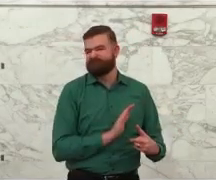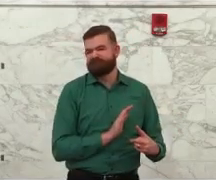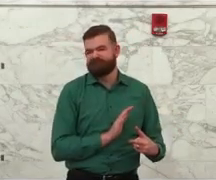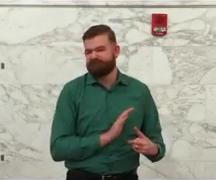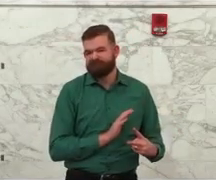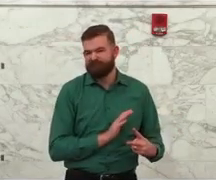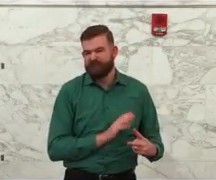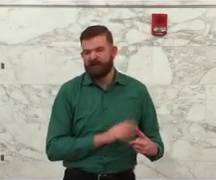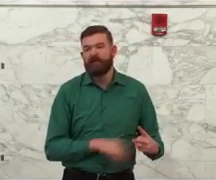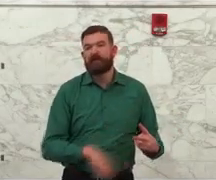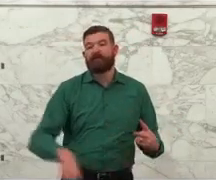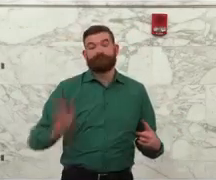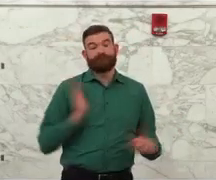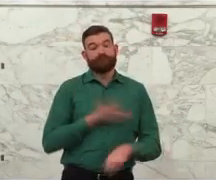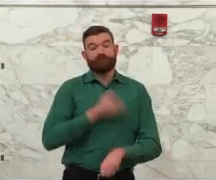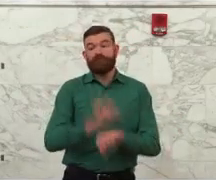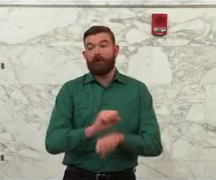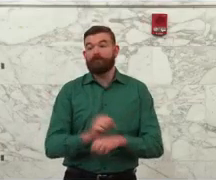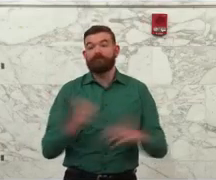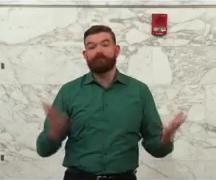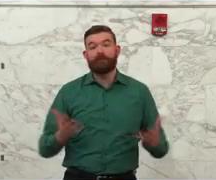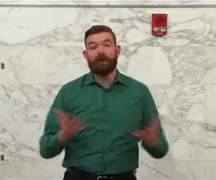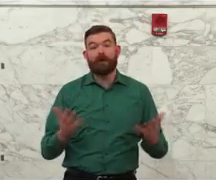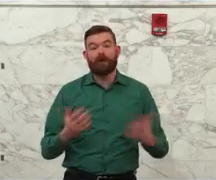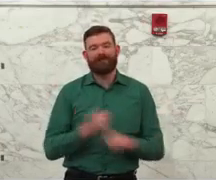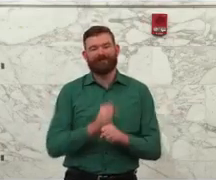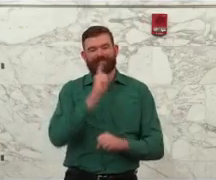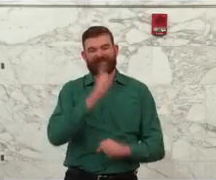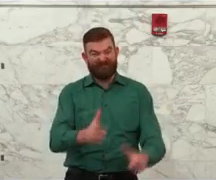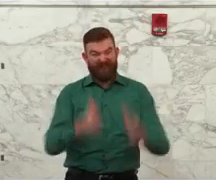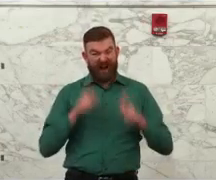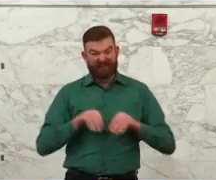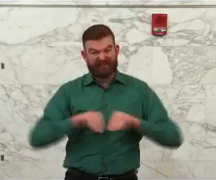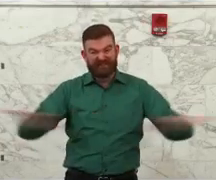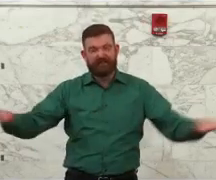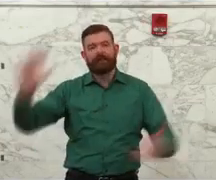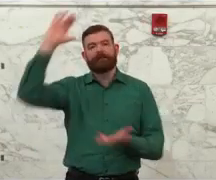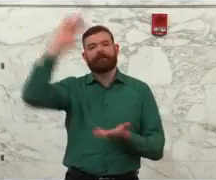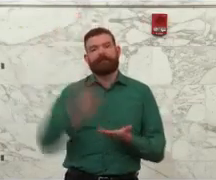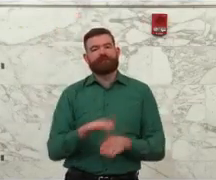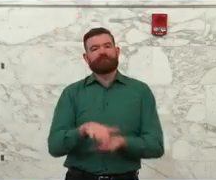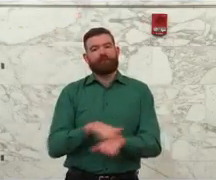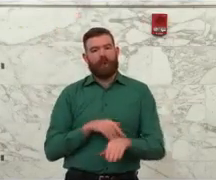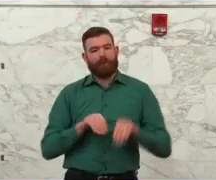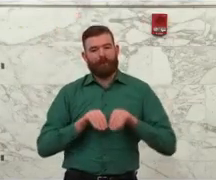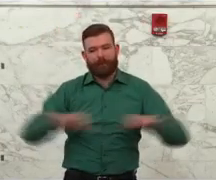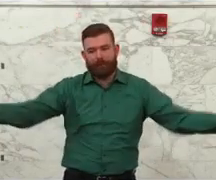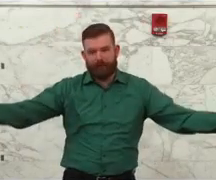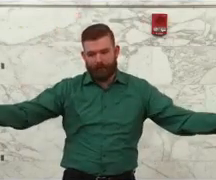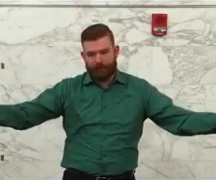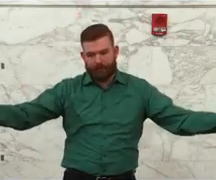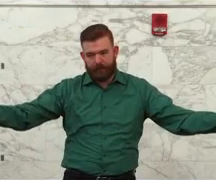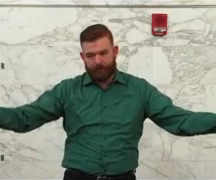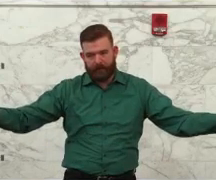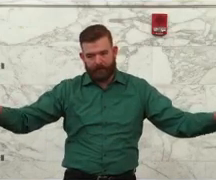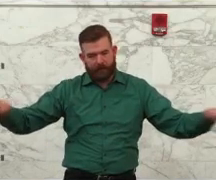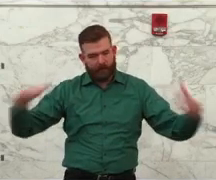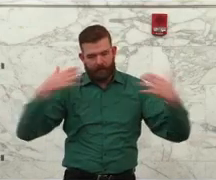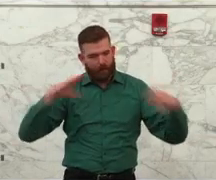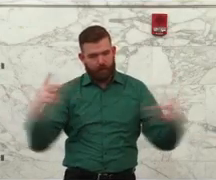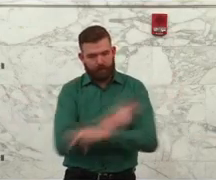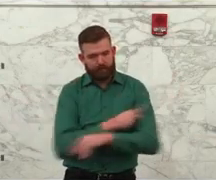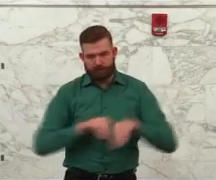the curve, break the back of that curve as aggressively and preemptively as possible. That comes with